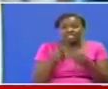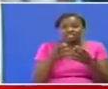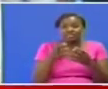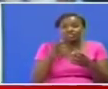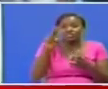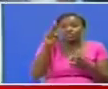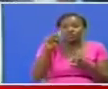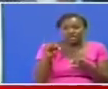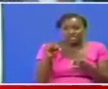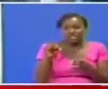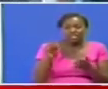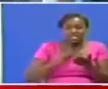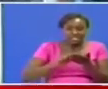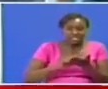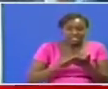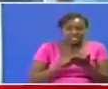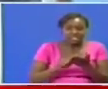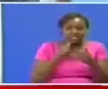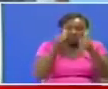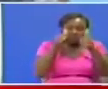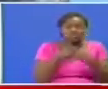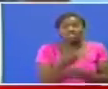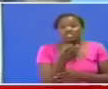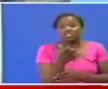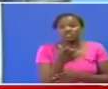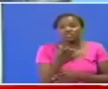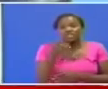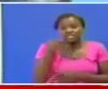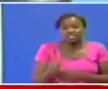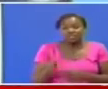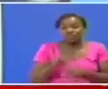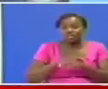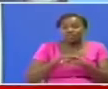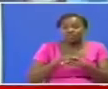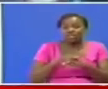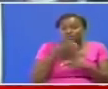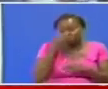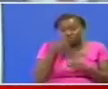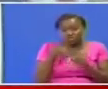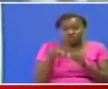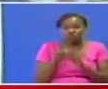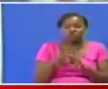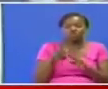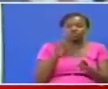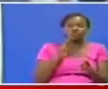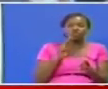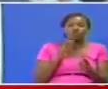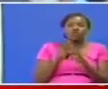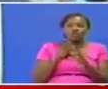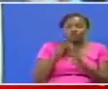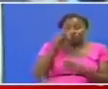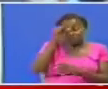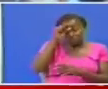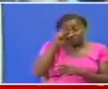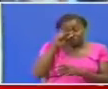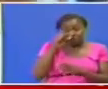General Ban Ki-moon, giving notice that South Africa wishes to move away from the Rome Statute. It